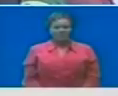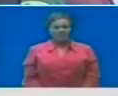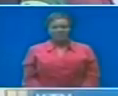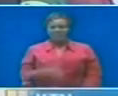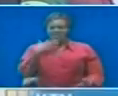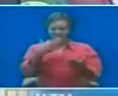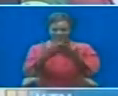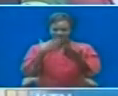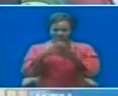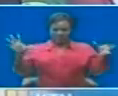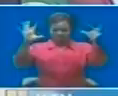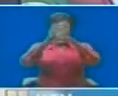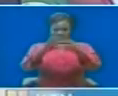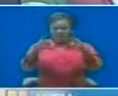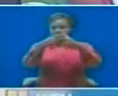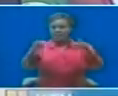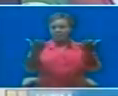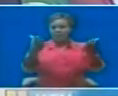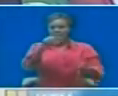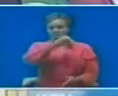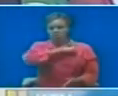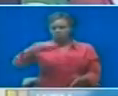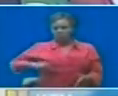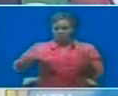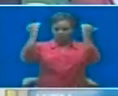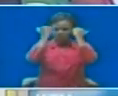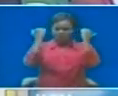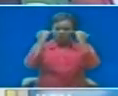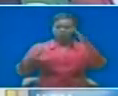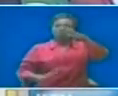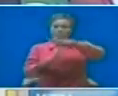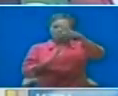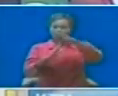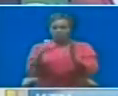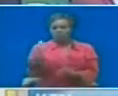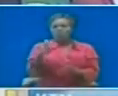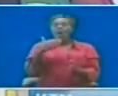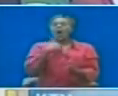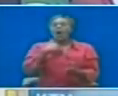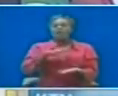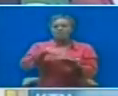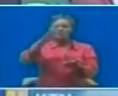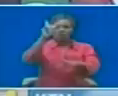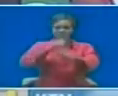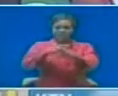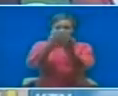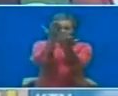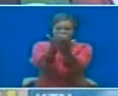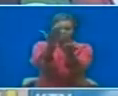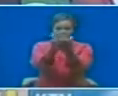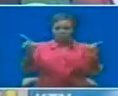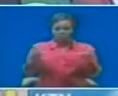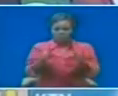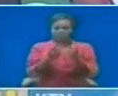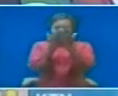Thank you for joining us. We begin at the Supreme Court, where key media houses got one more window to apply for licenses to